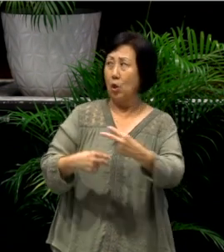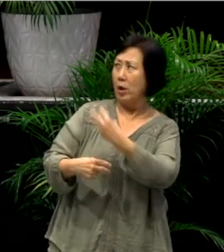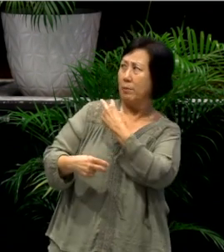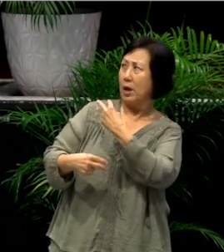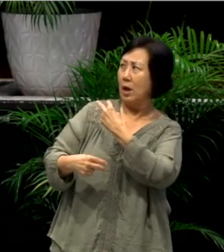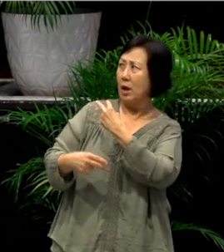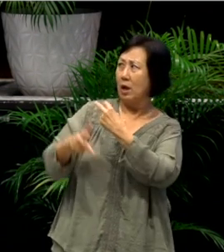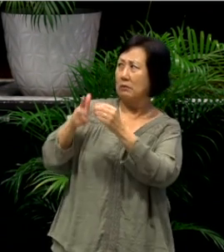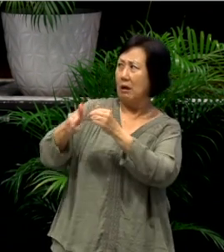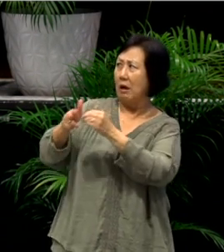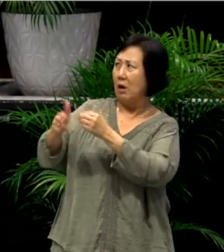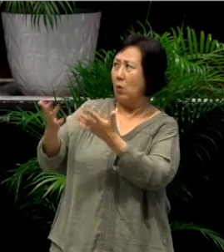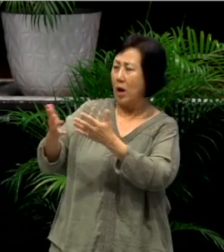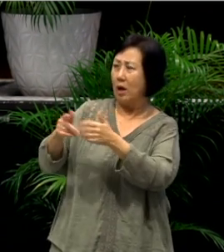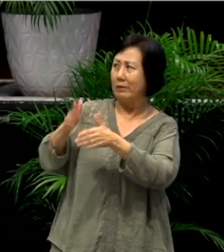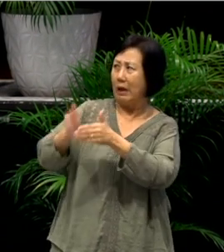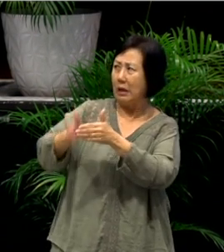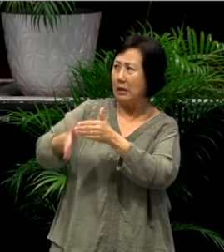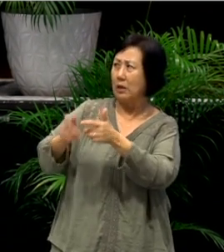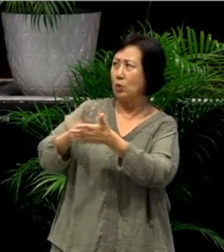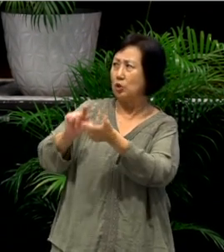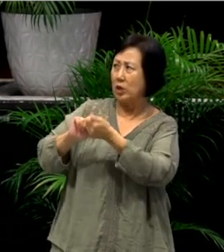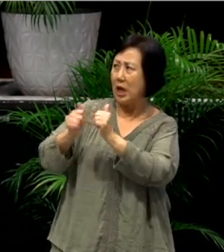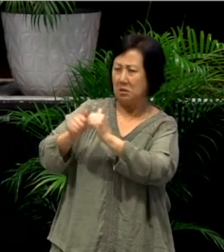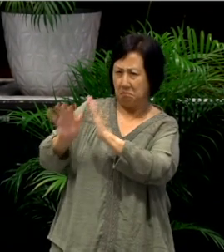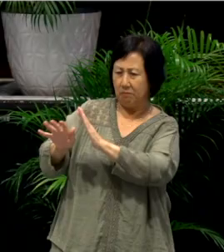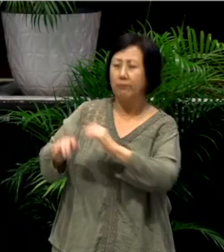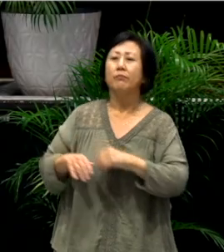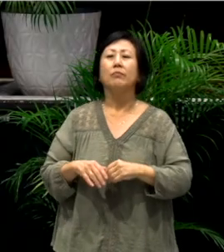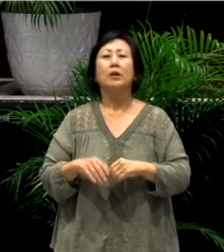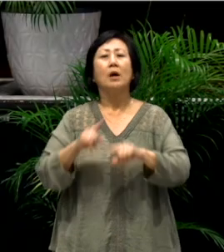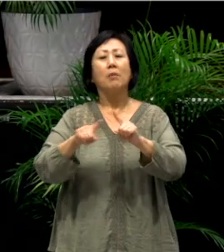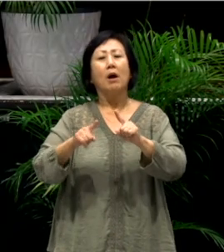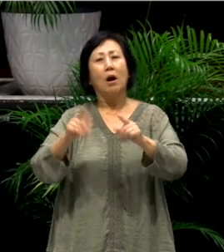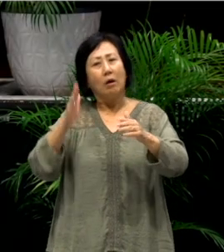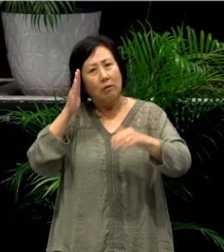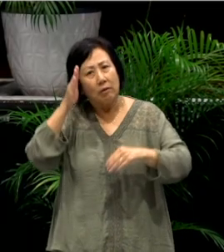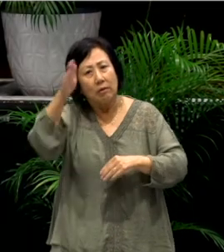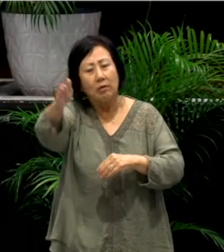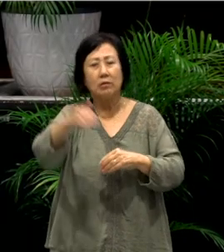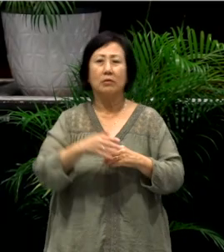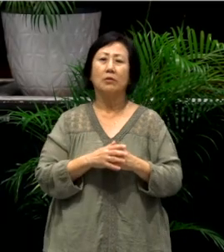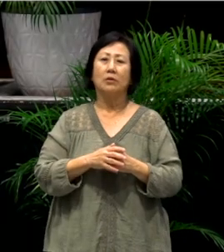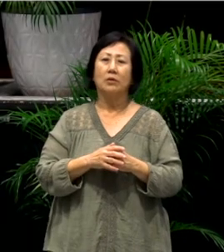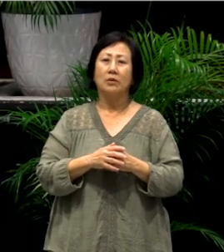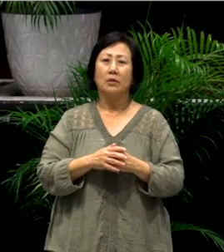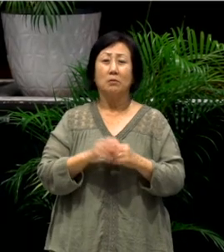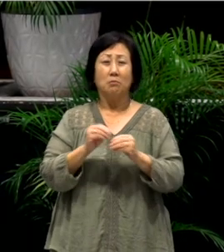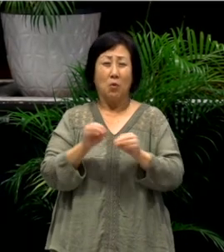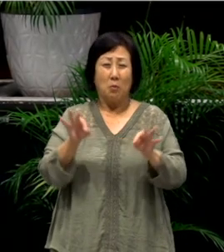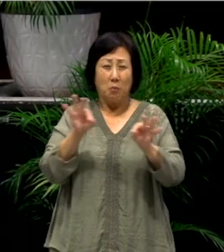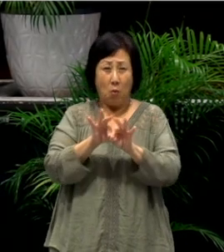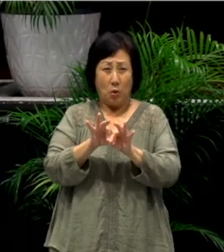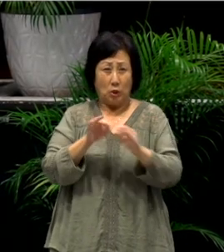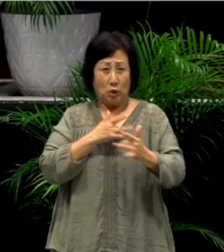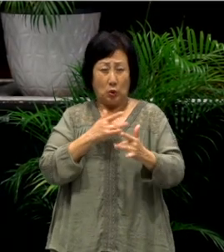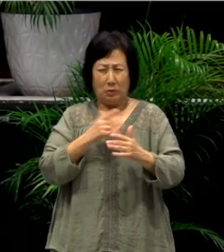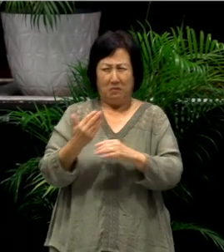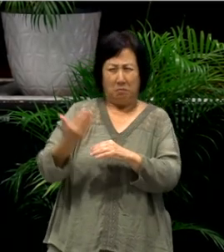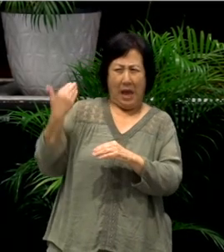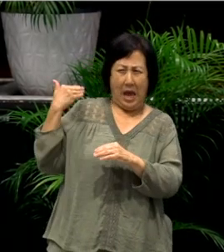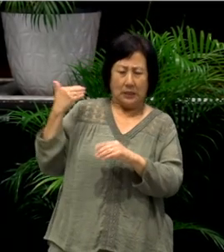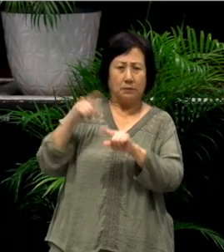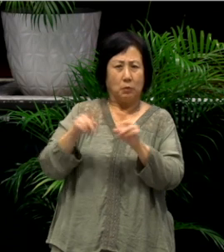is terminated? What is ending? What is changing? Much of frankly, more significant concern or